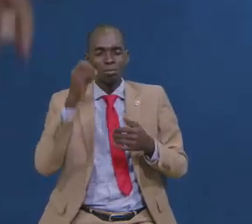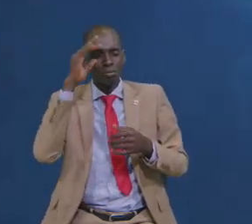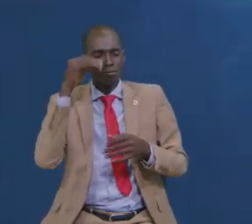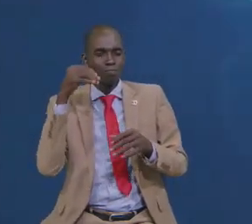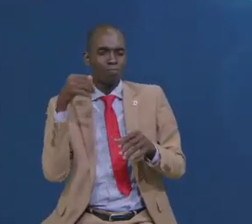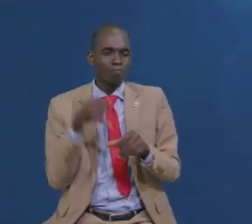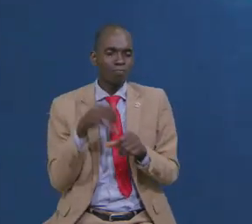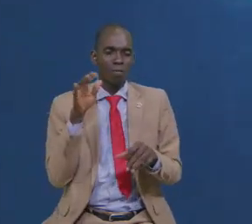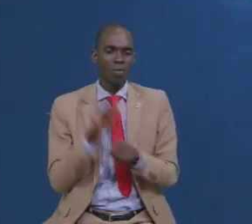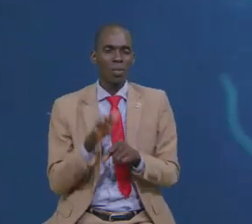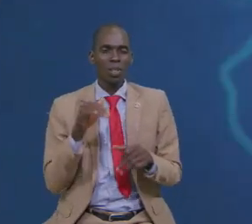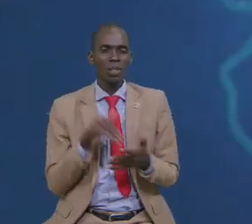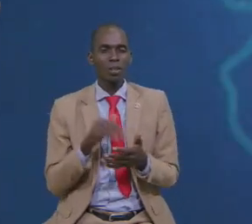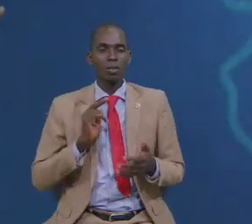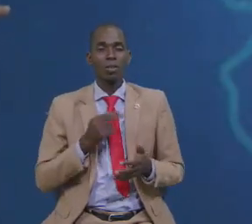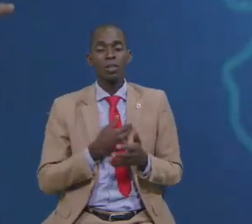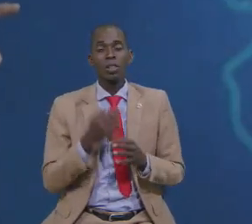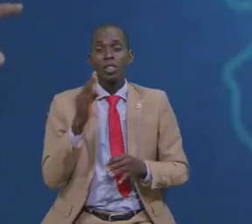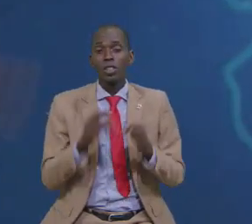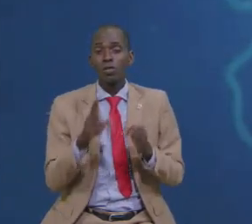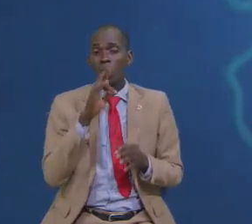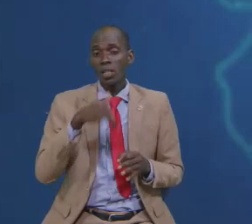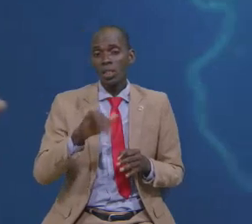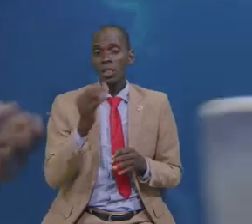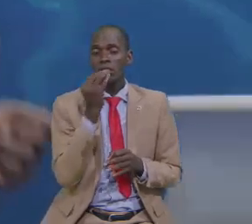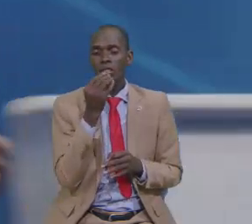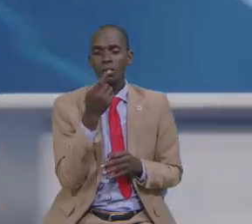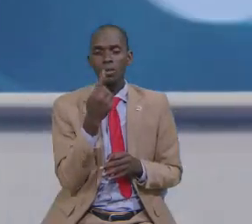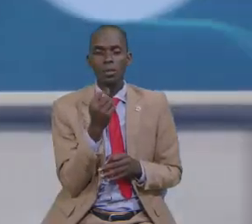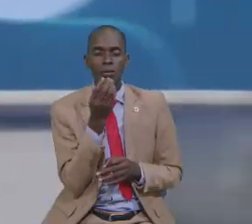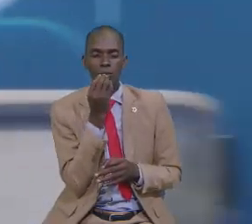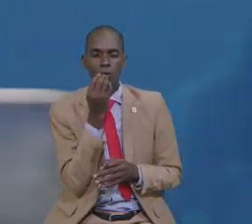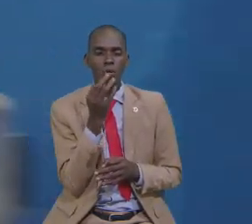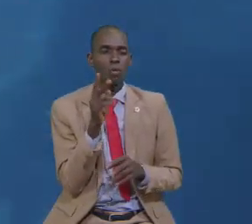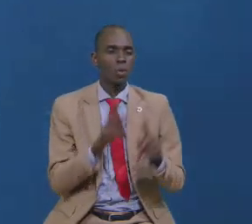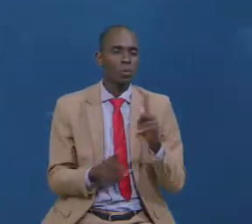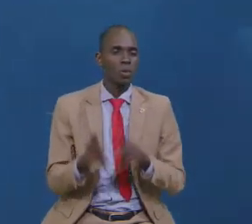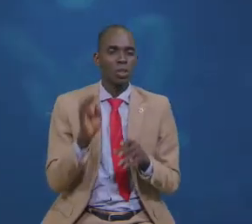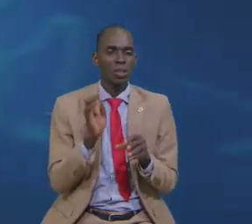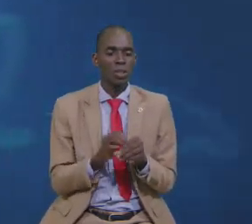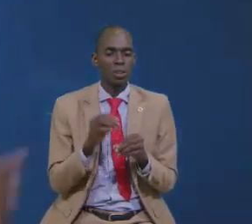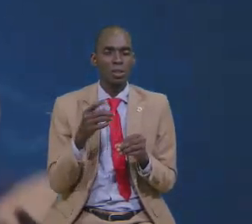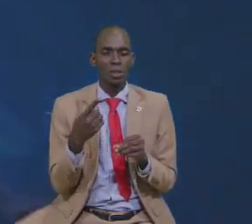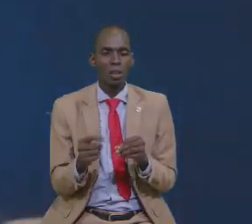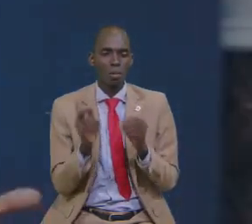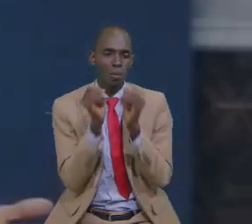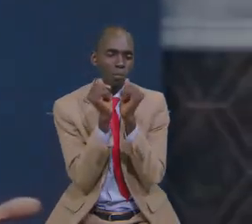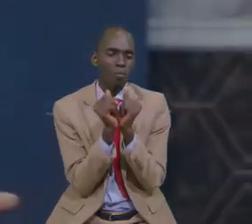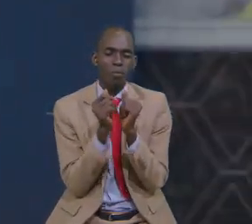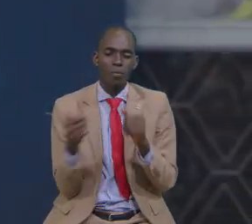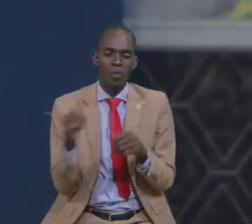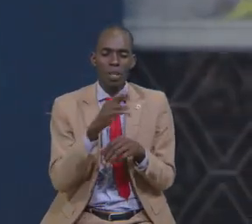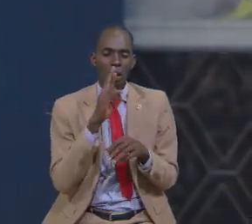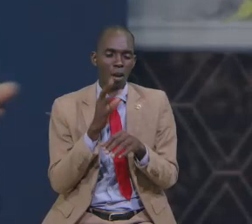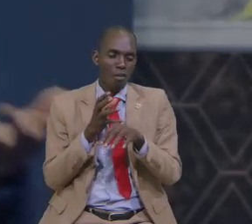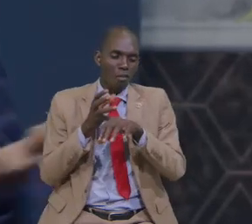food of the people who are in bondage if they are forcing things into a mouth and stuffing